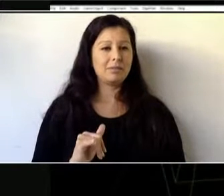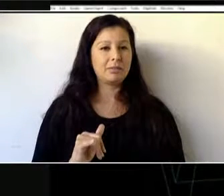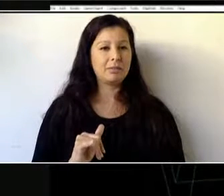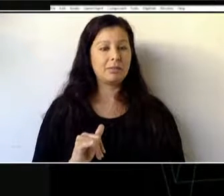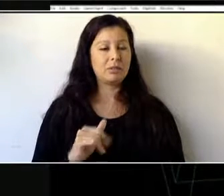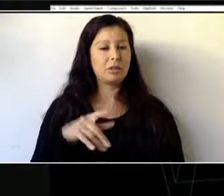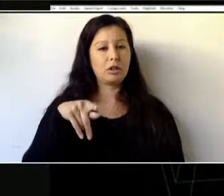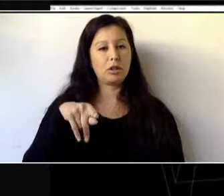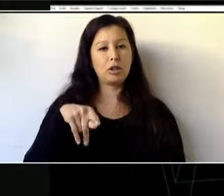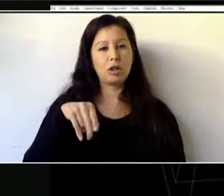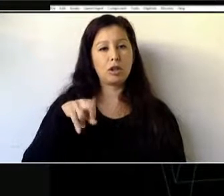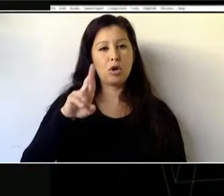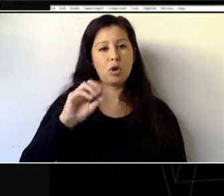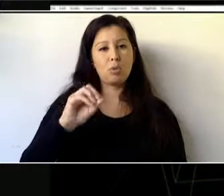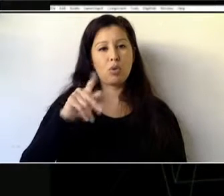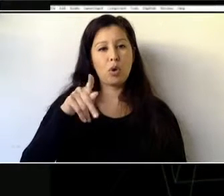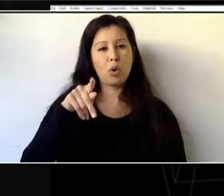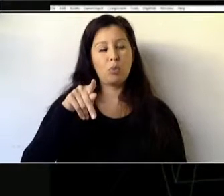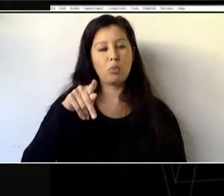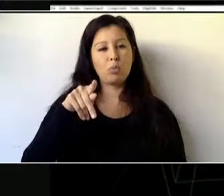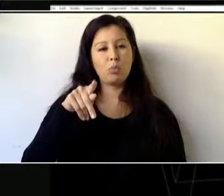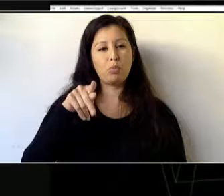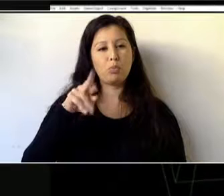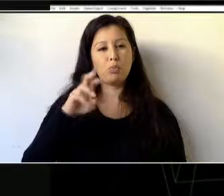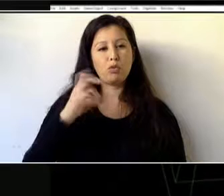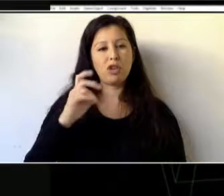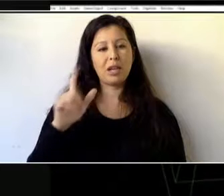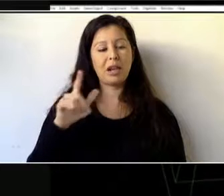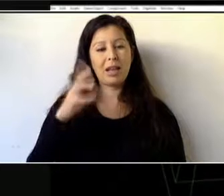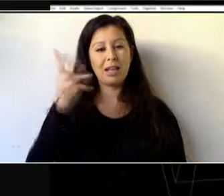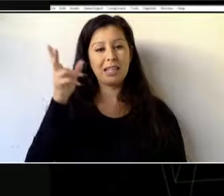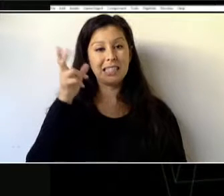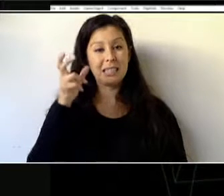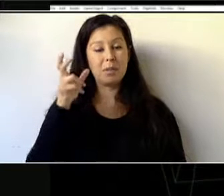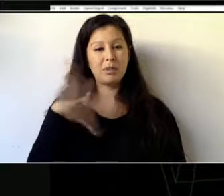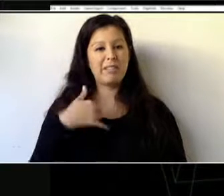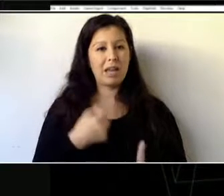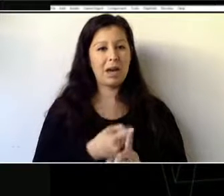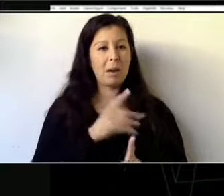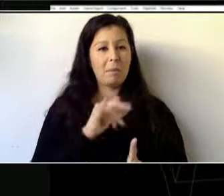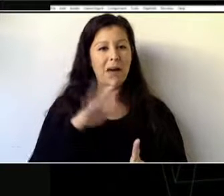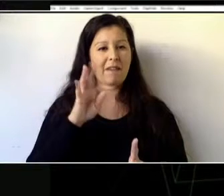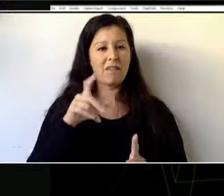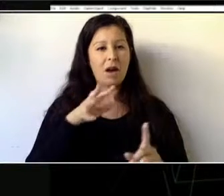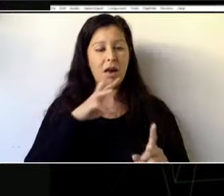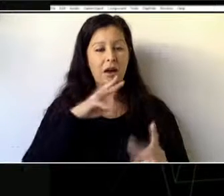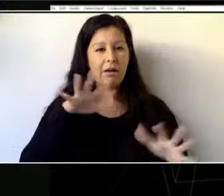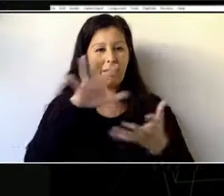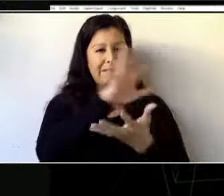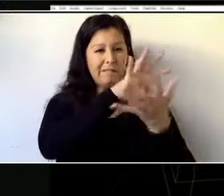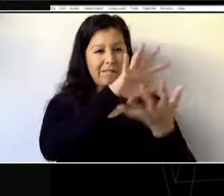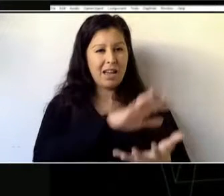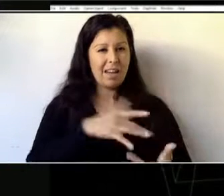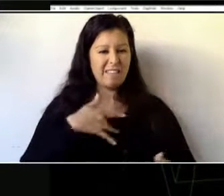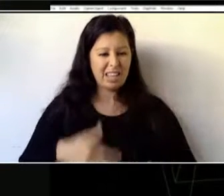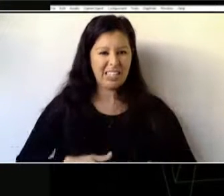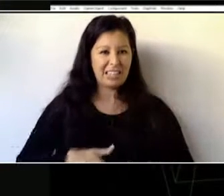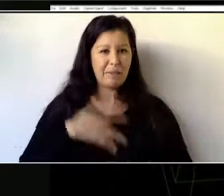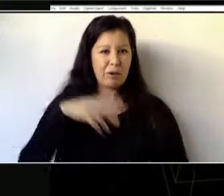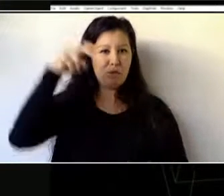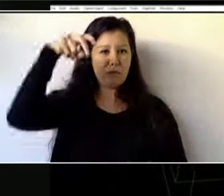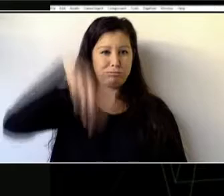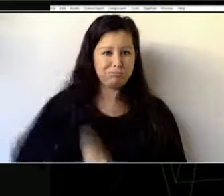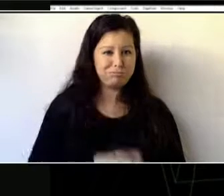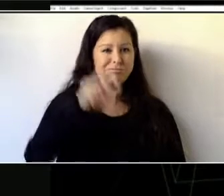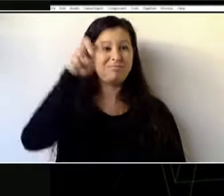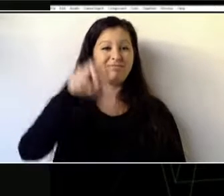their proprioception was impacted by how the fog moved. That kind of created different feelings in your tummy when you kind of, you know,